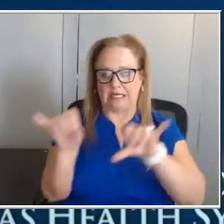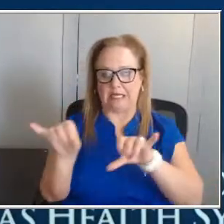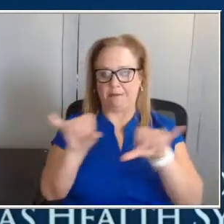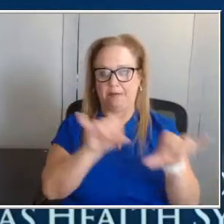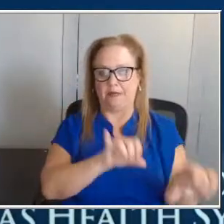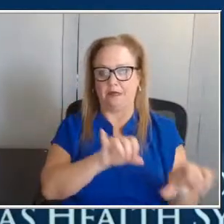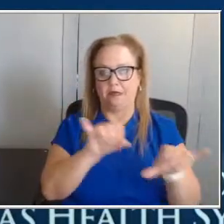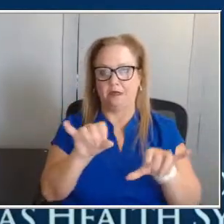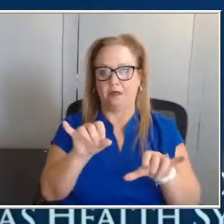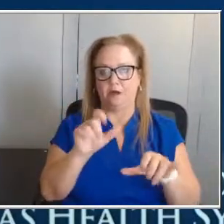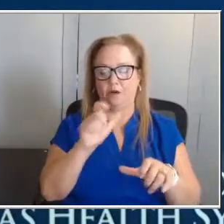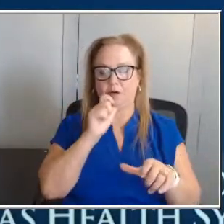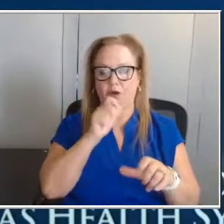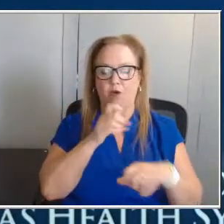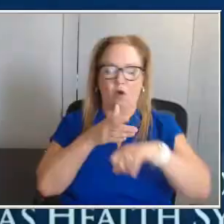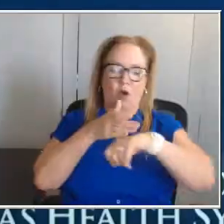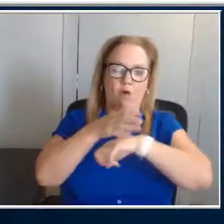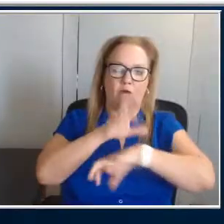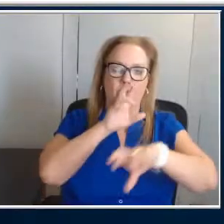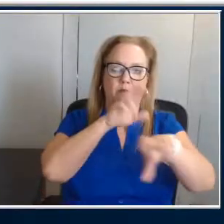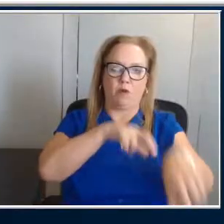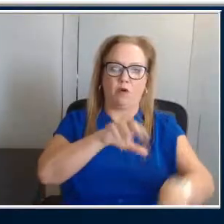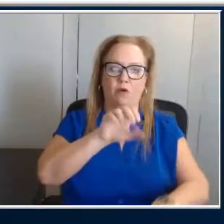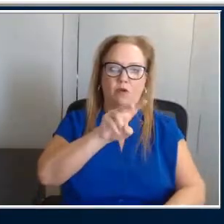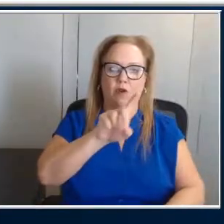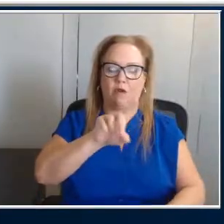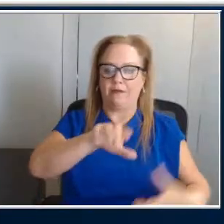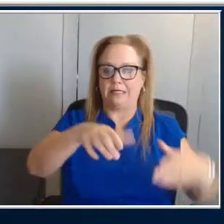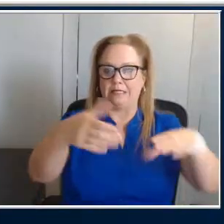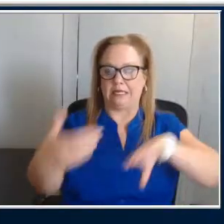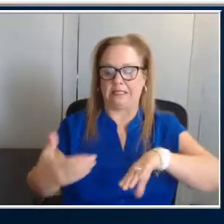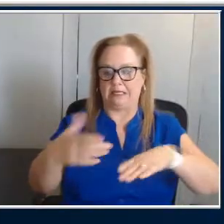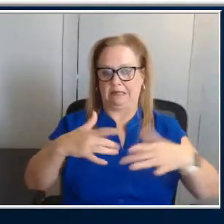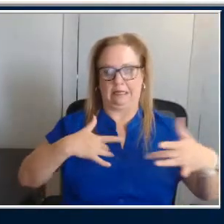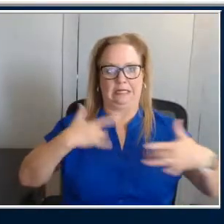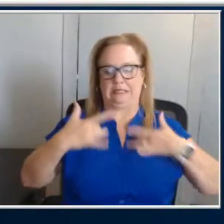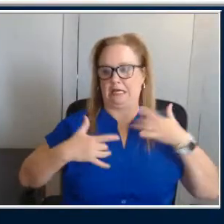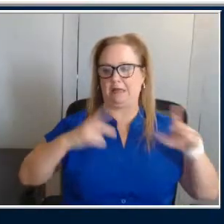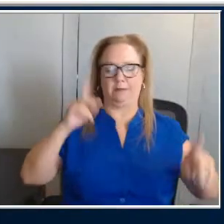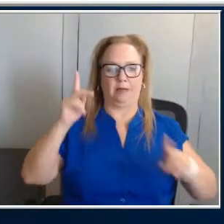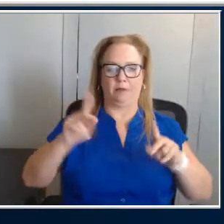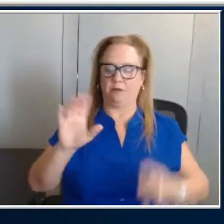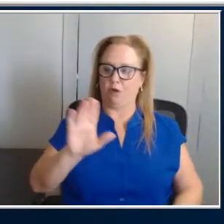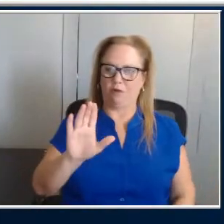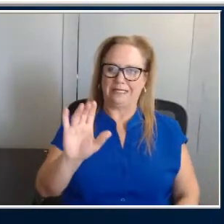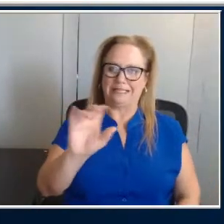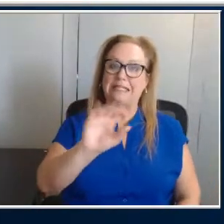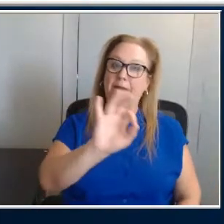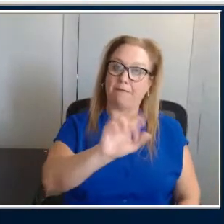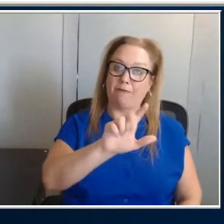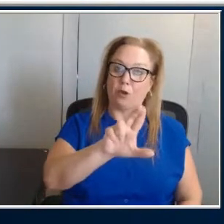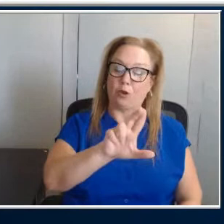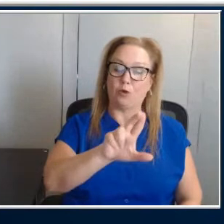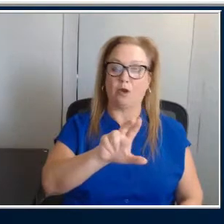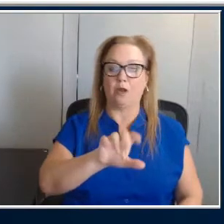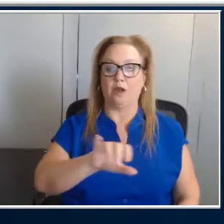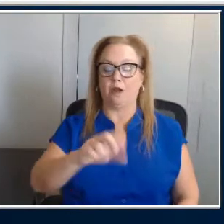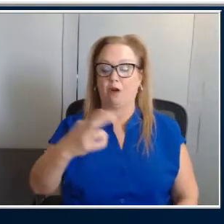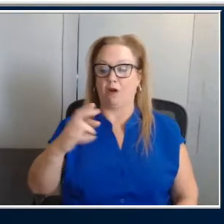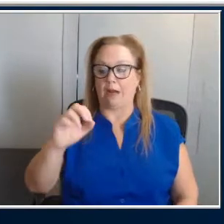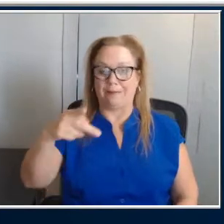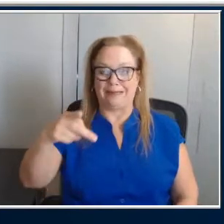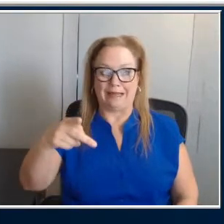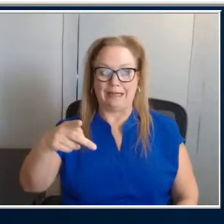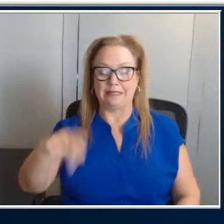out and over-report COVID deaths to make everybody excited. No, this is the same way we report influenza deaths. It's the same way we report hepatitis deaths or deaths